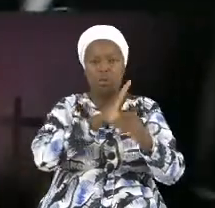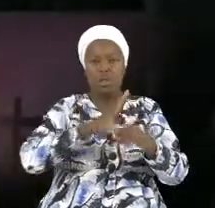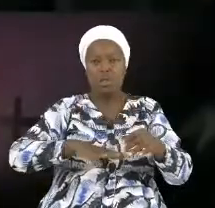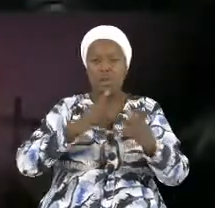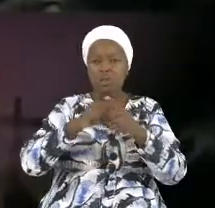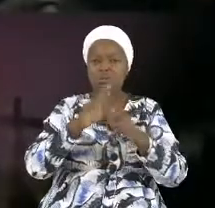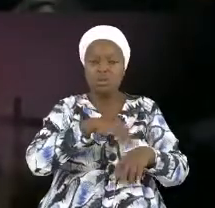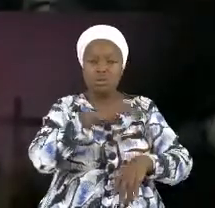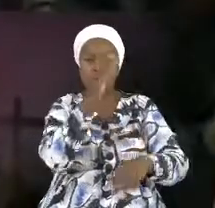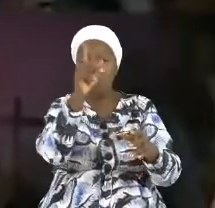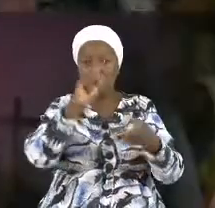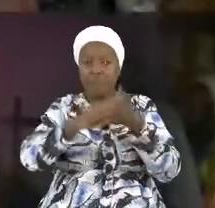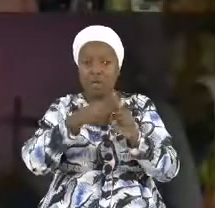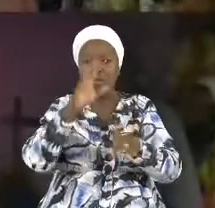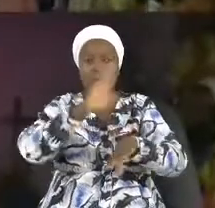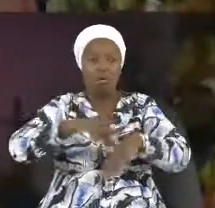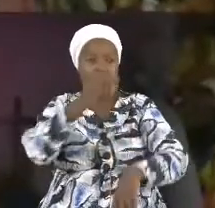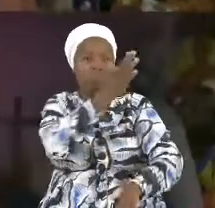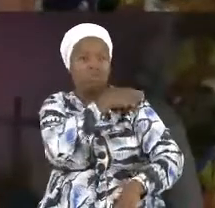Let's be fast.